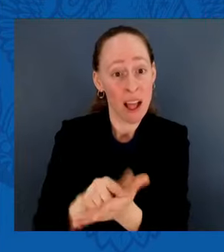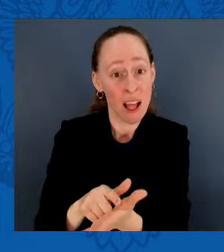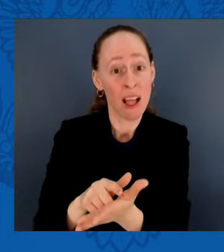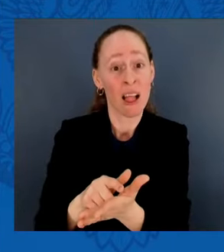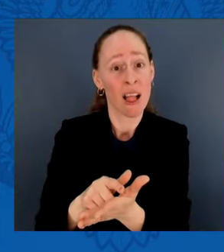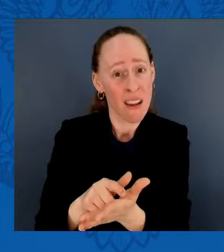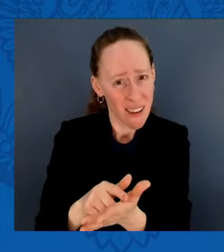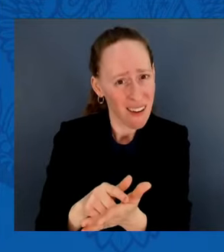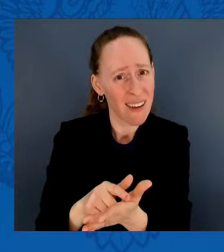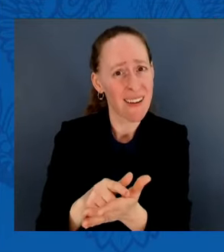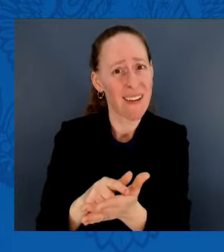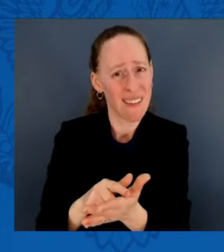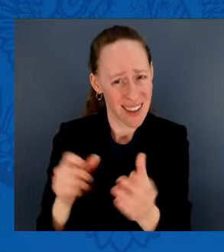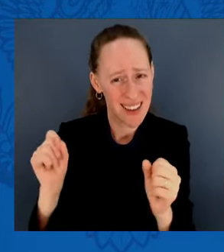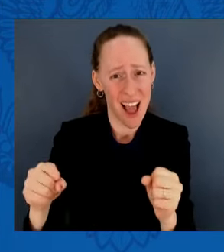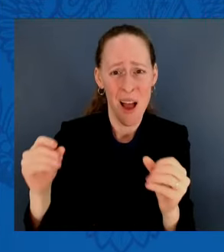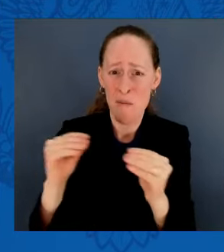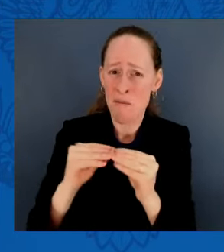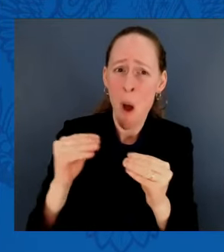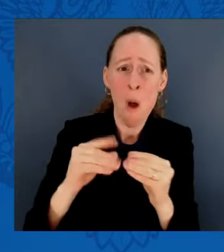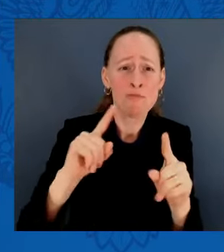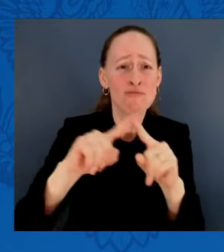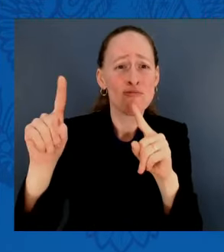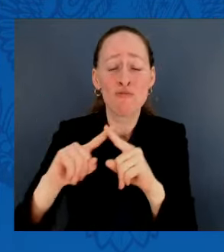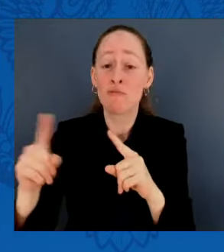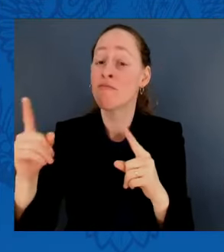fentanyl trafficking. You don't want to do that, huh?